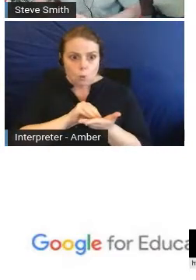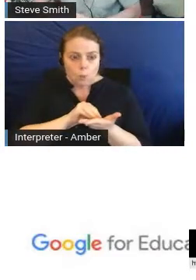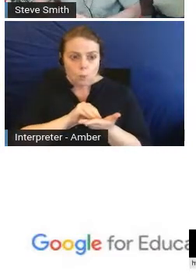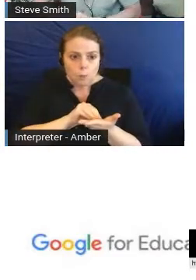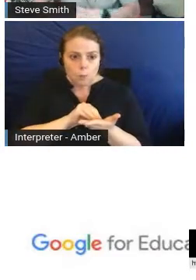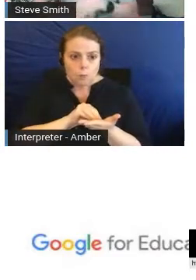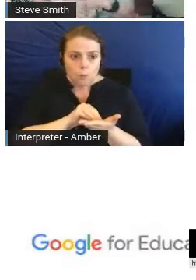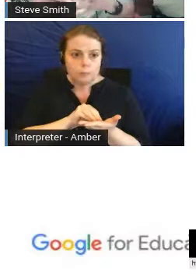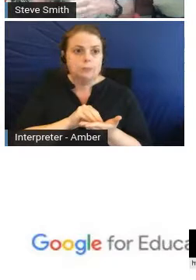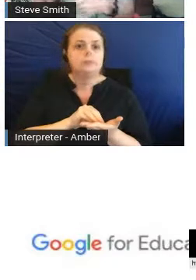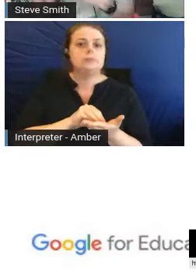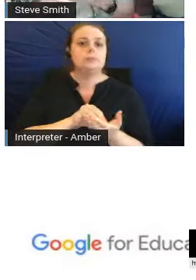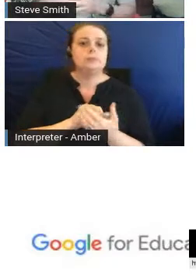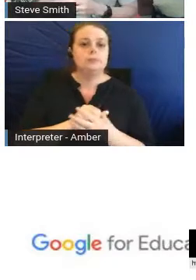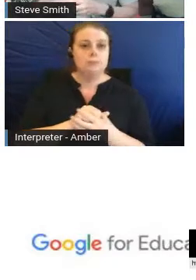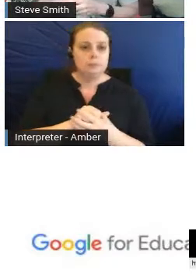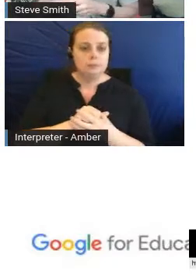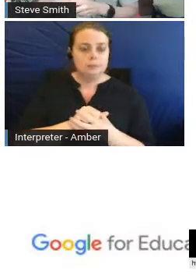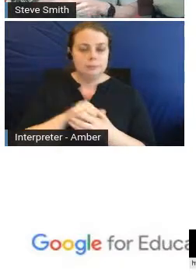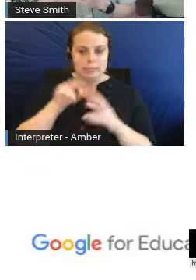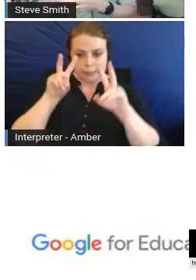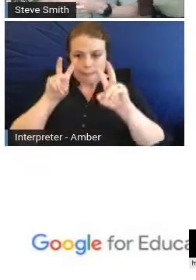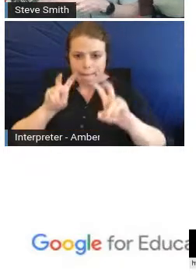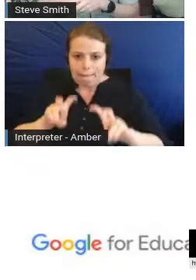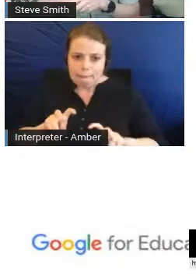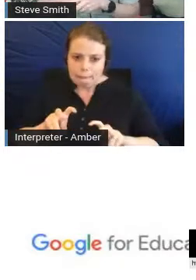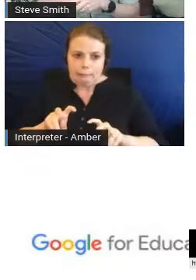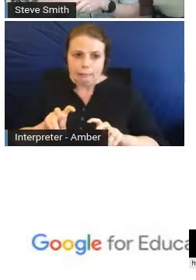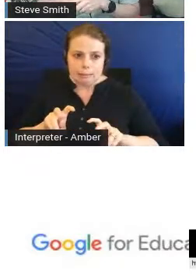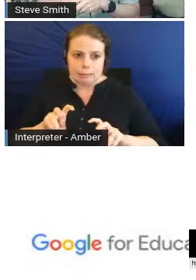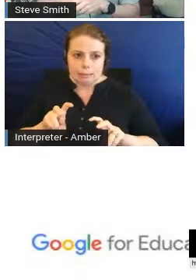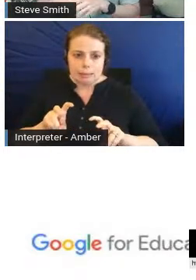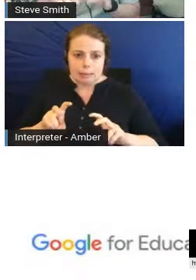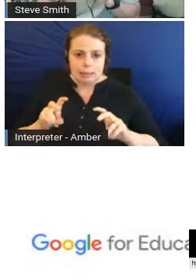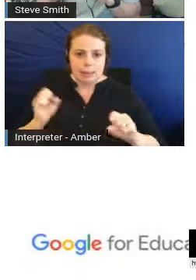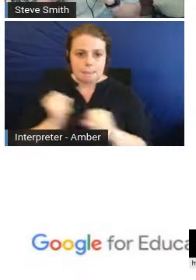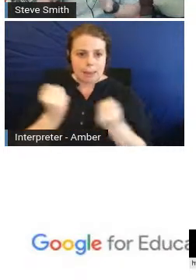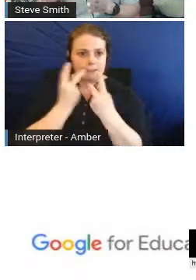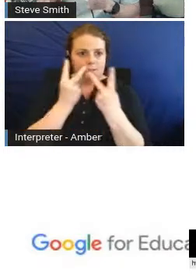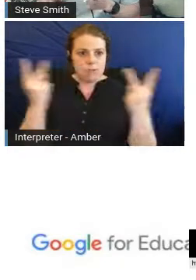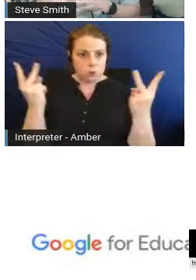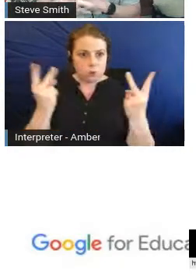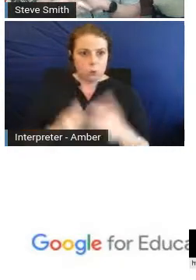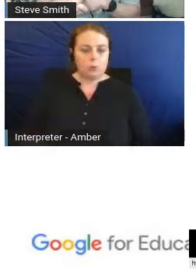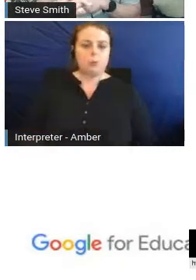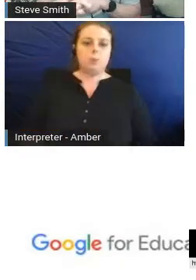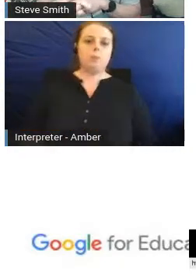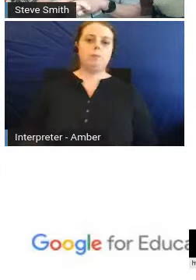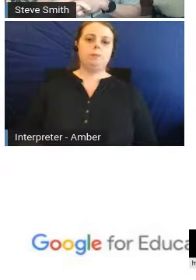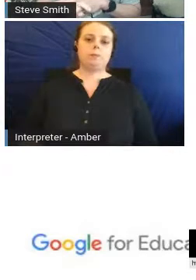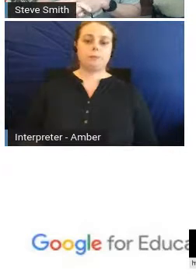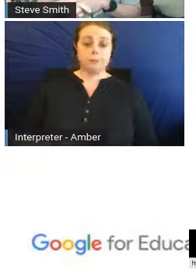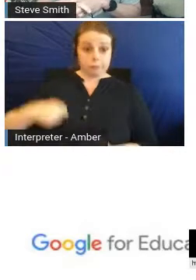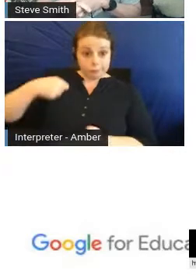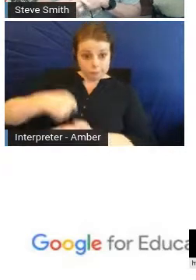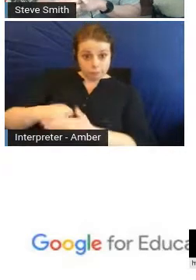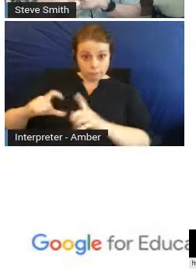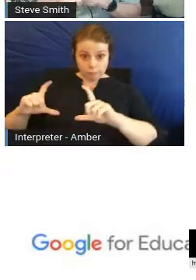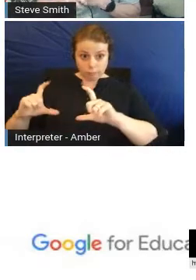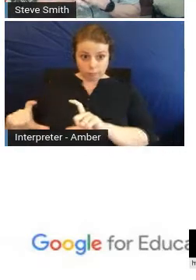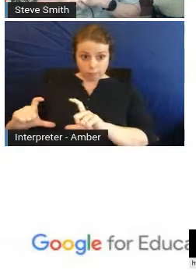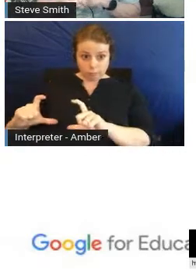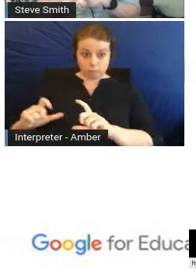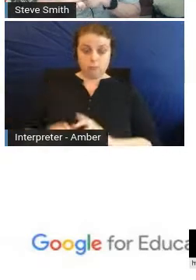going in there. You can analyze that data and visualize that data. The one down the bottom,